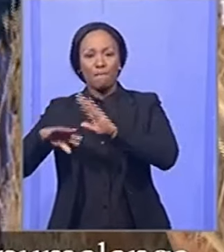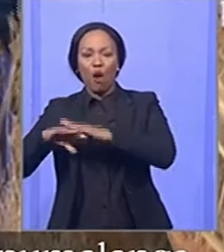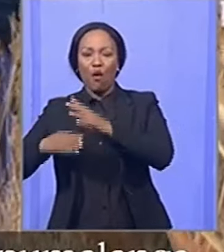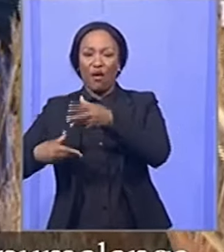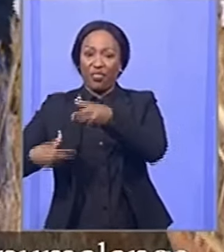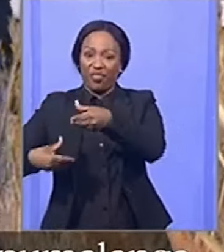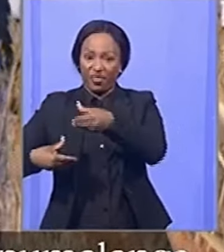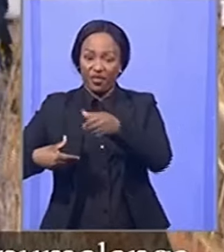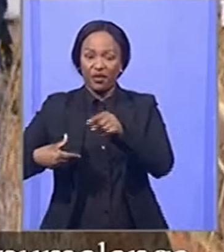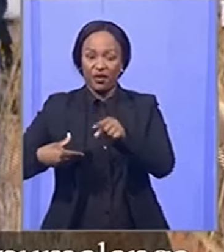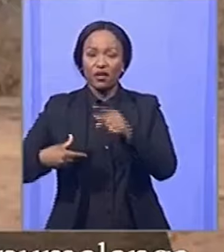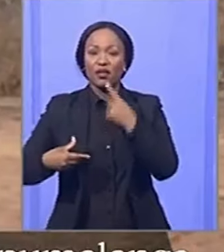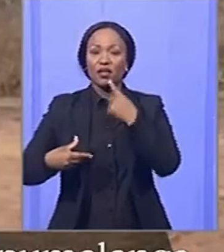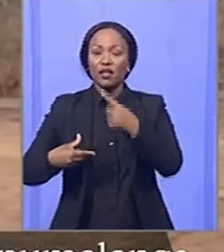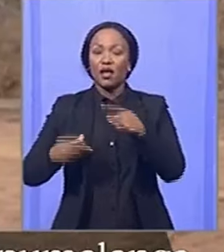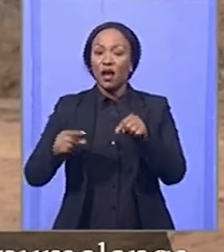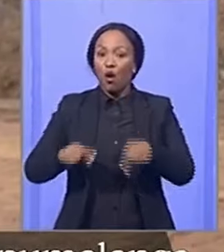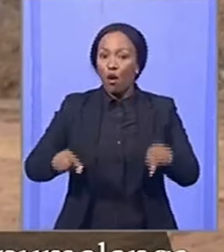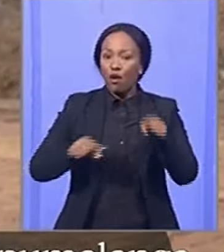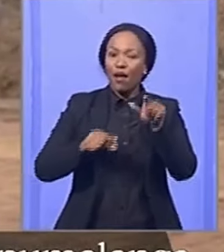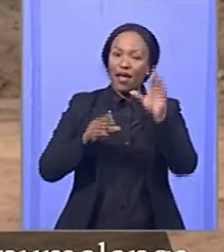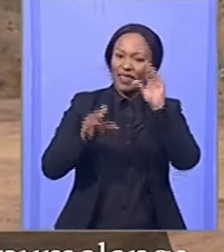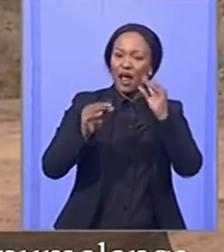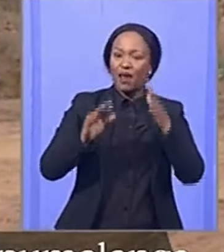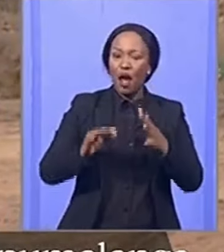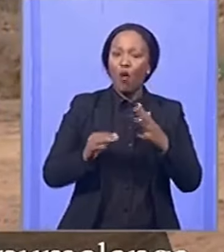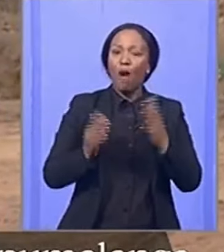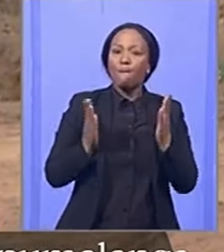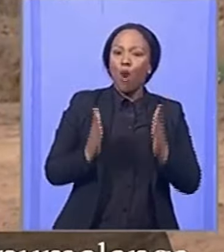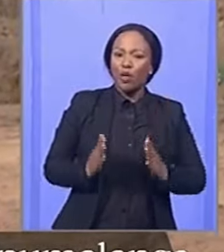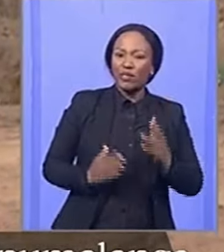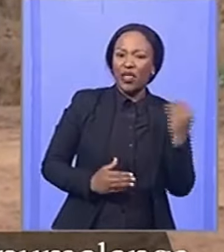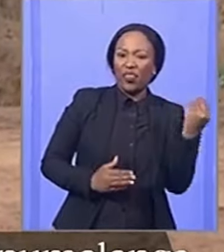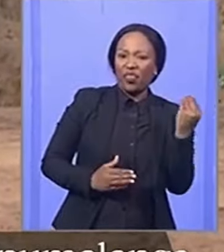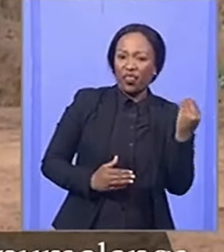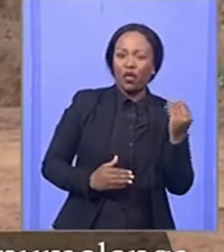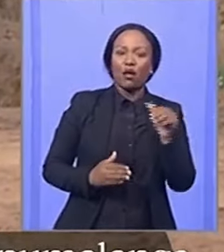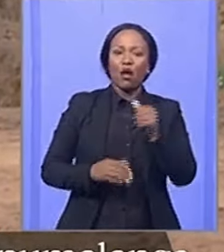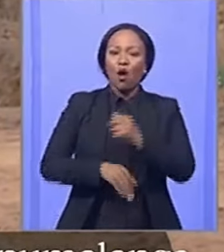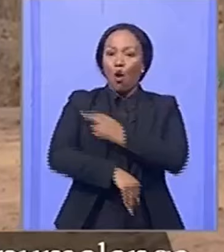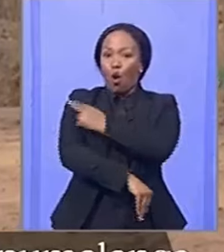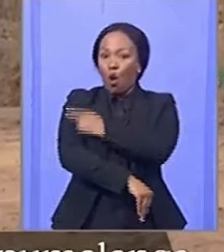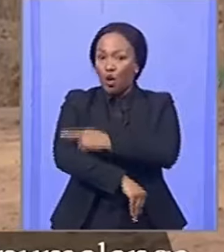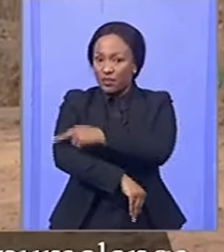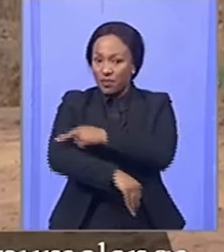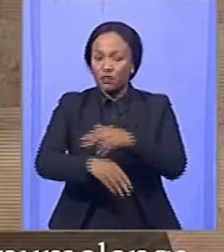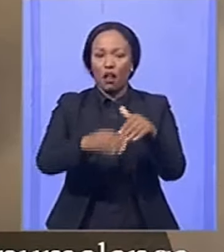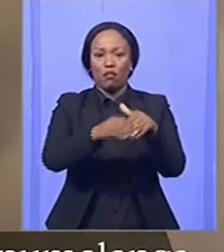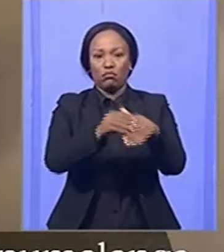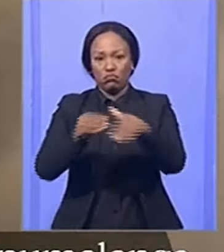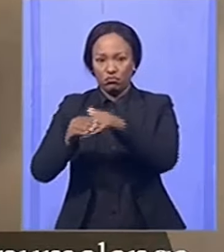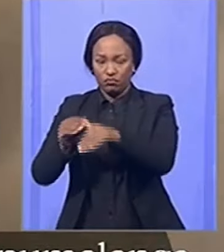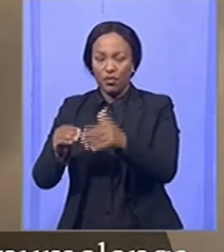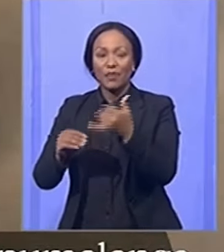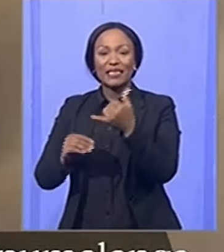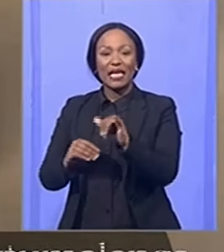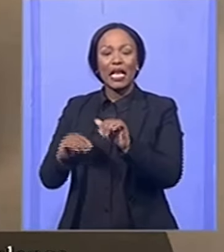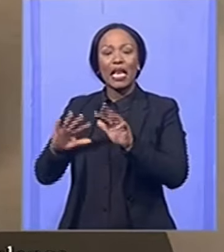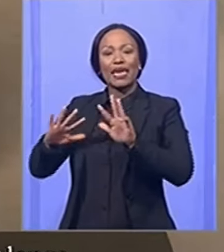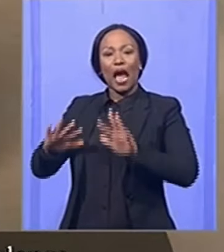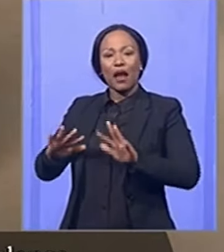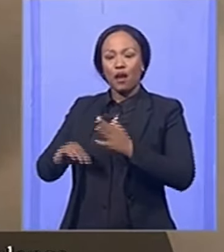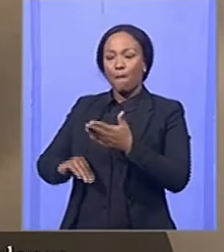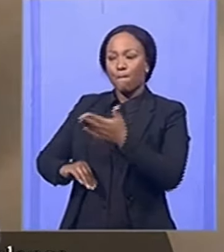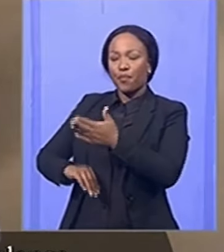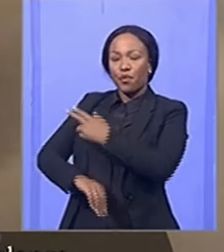ha barutwana ba tswileng kotsi ba se ba tswile sepetlele. We can indicate that so far we are left with 9 patients that are admitted,